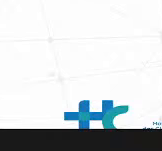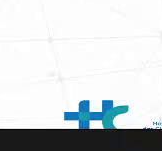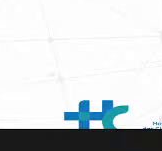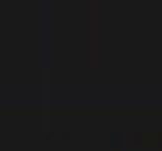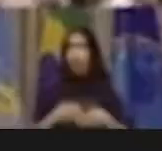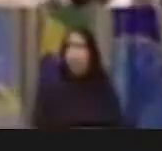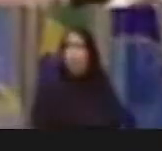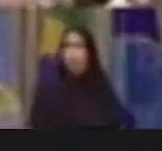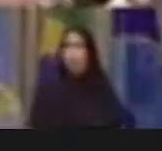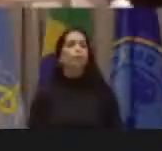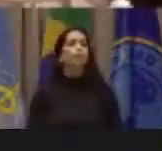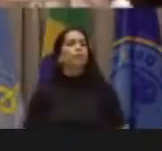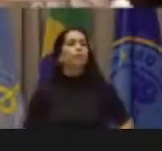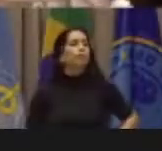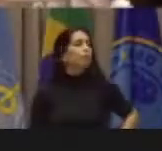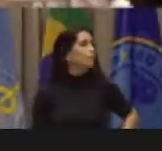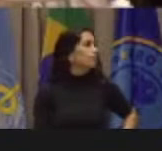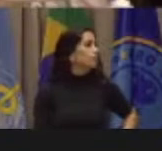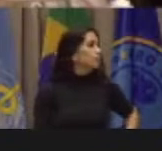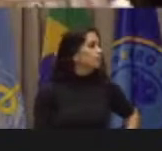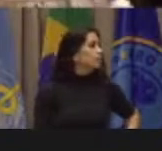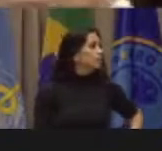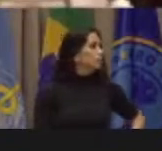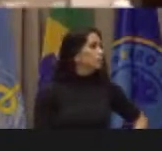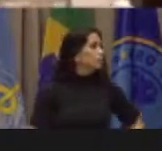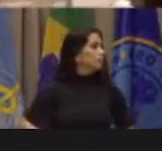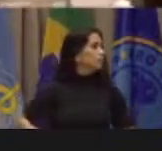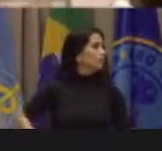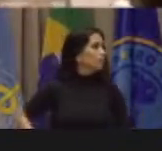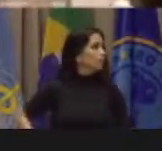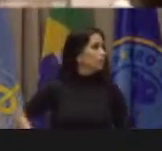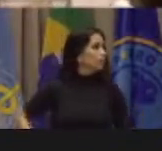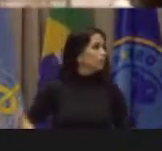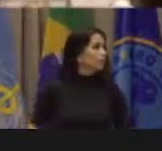the presentation, please.